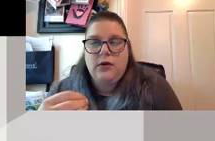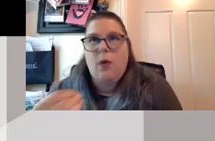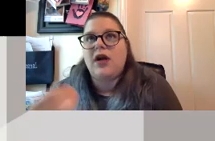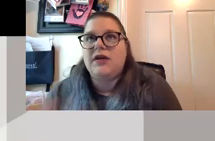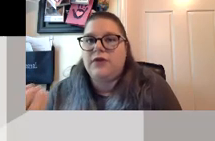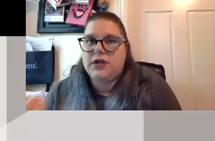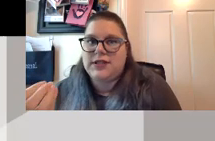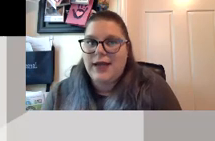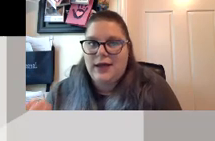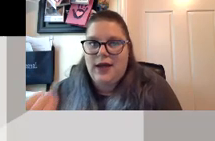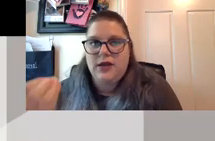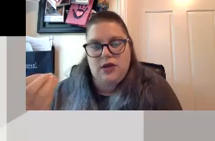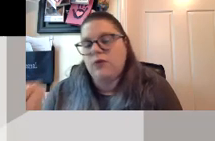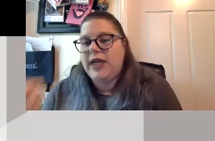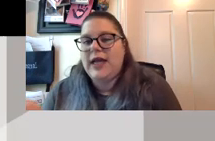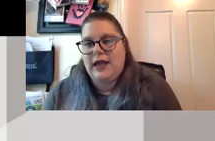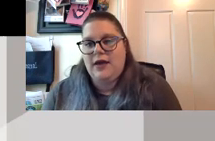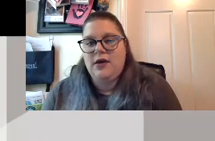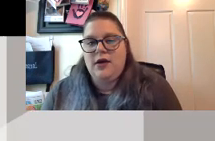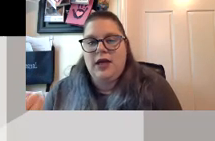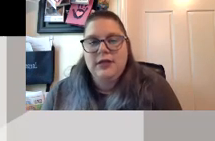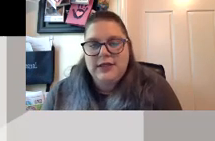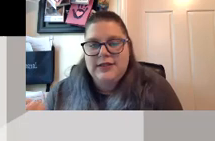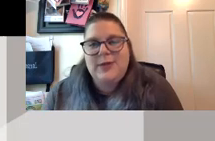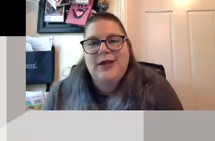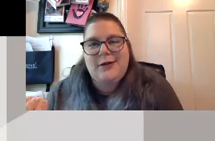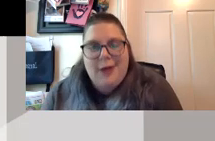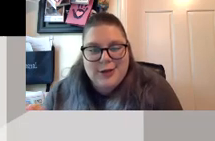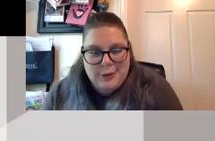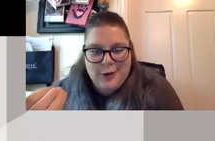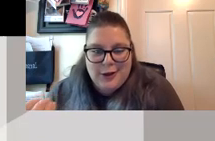you, or if you're sighted and you're reading it, it needs to